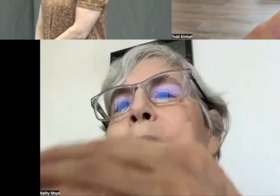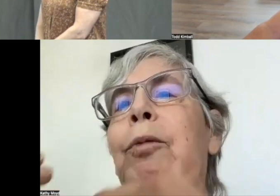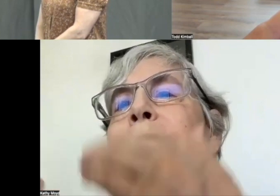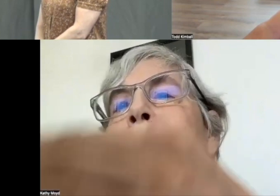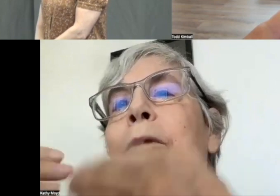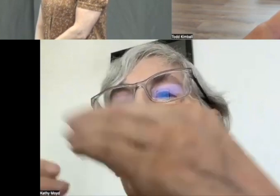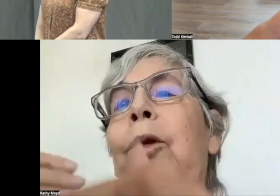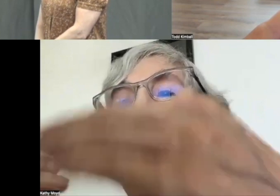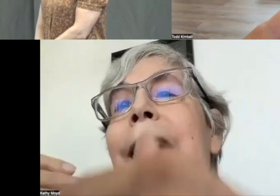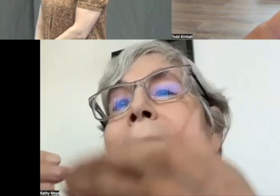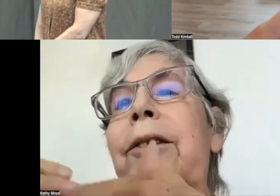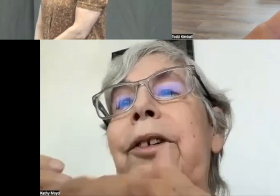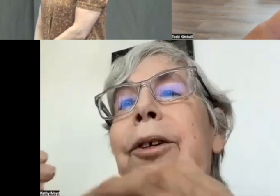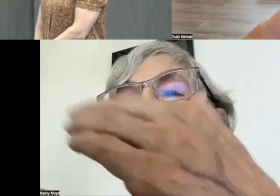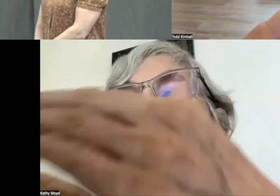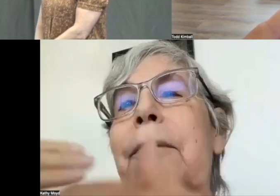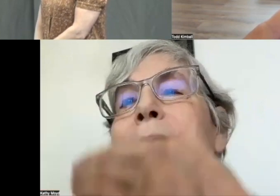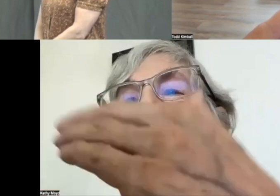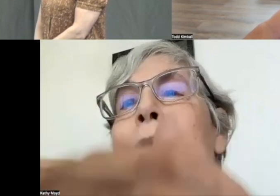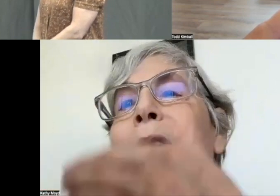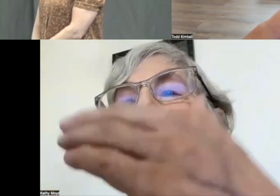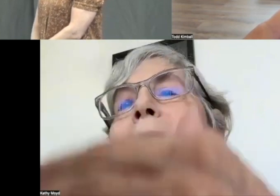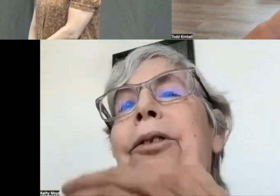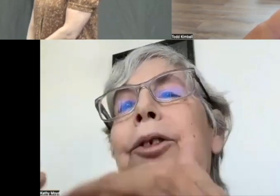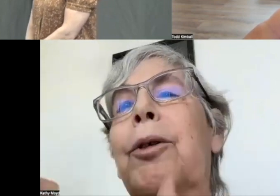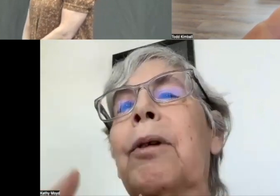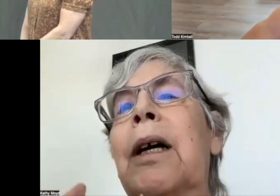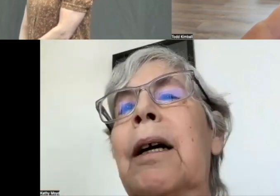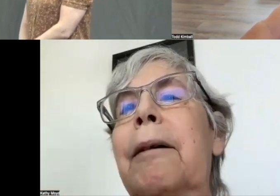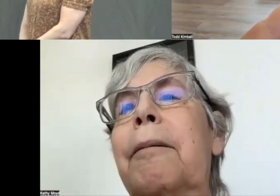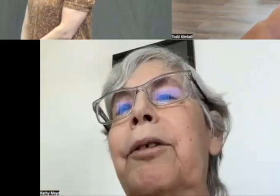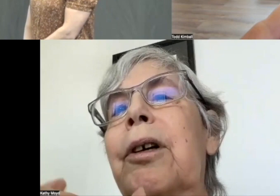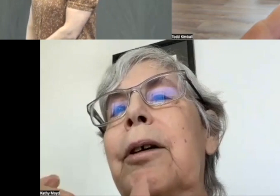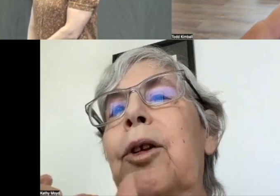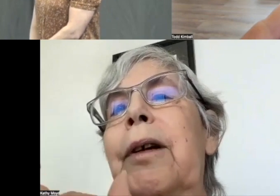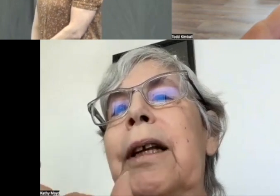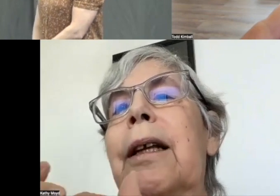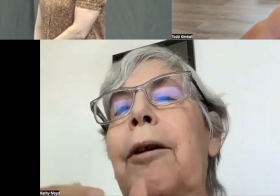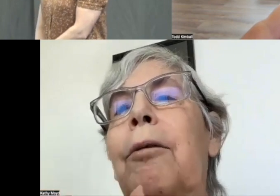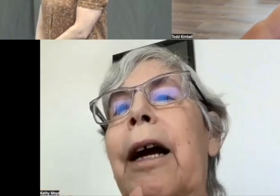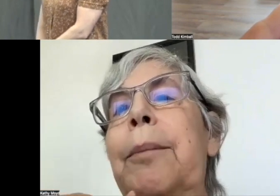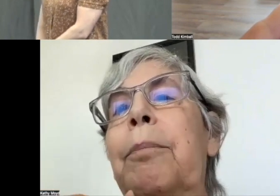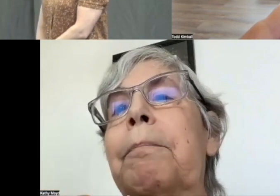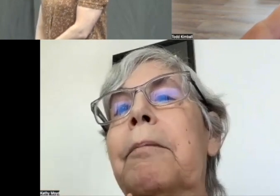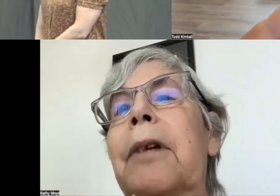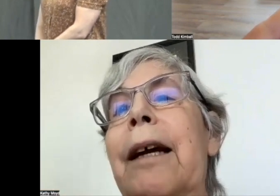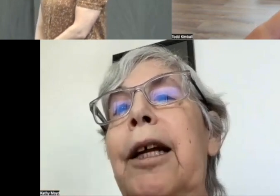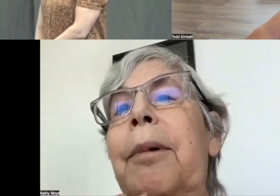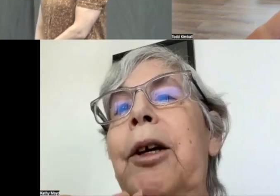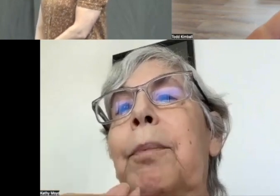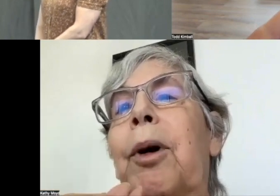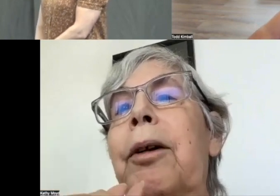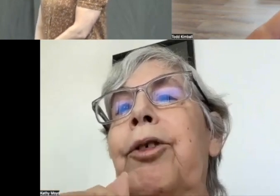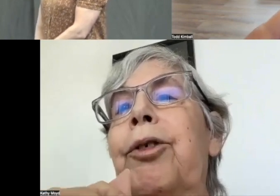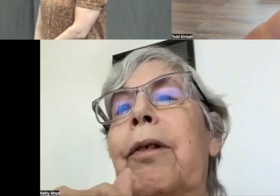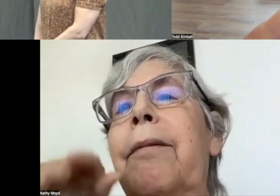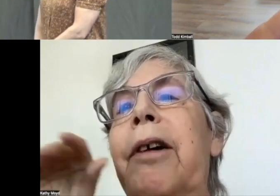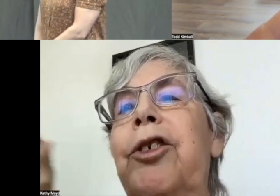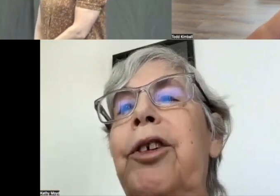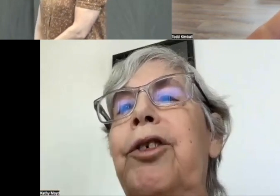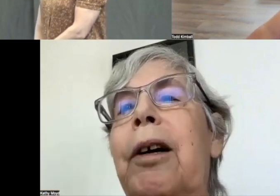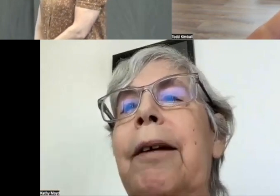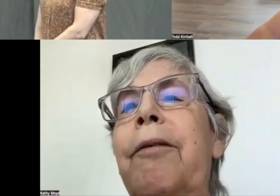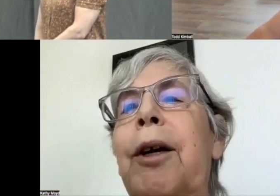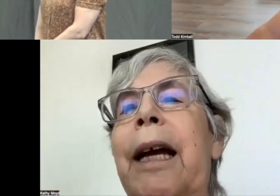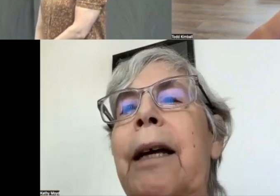incoming bird would roll the egg for thermal. And so it was concluded that they were actually likely to be good partners. So they